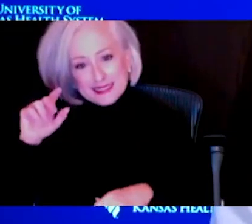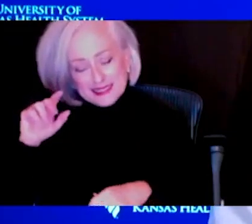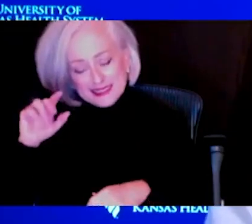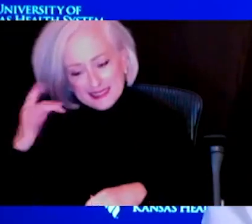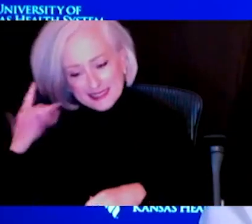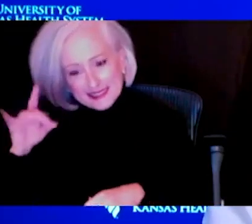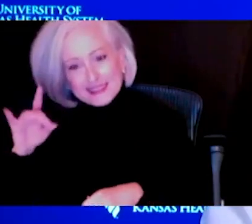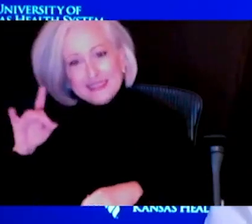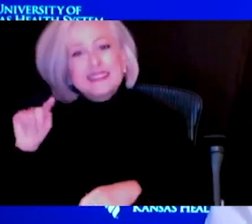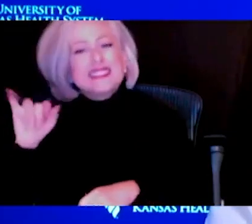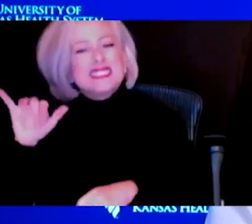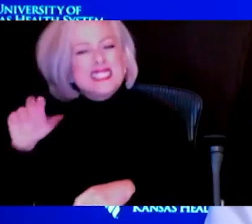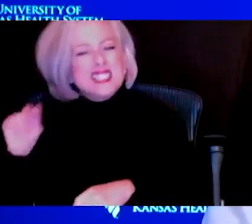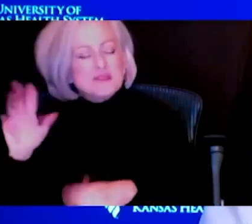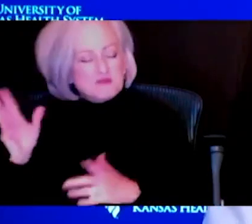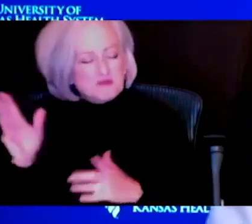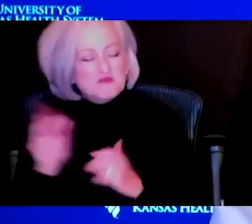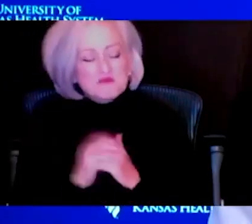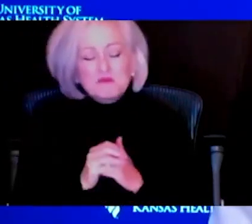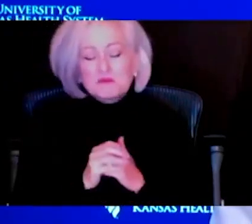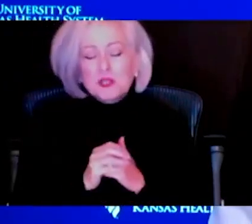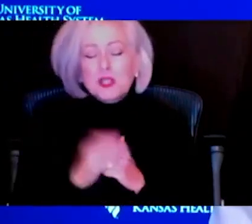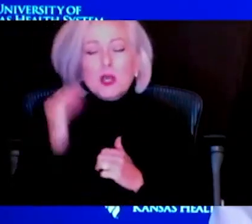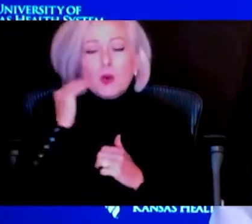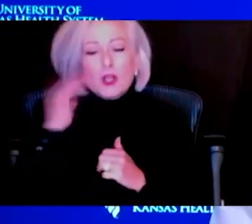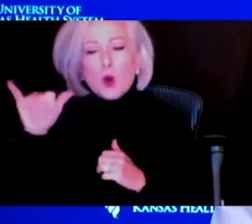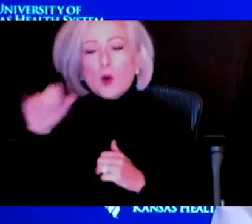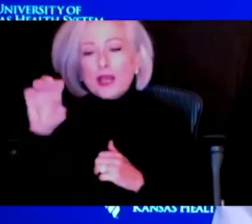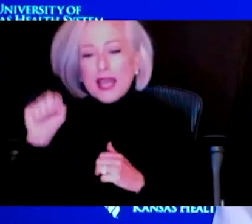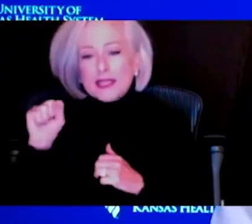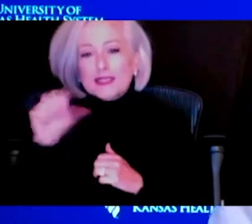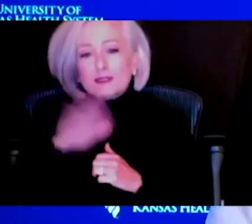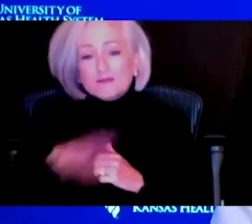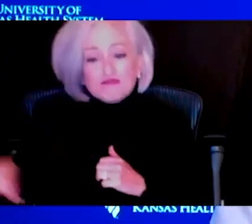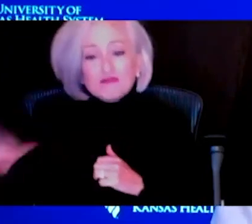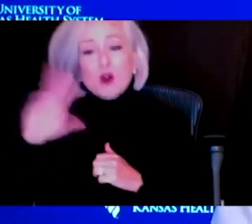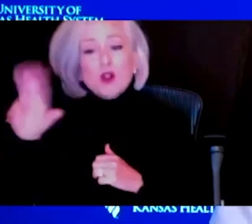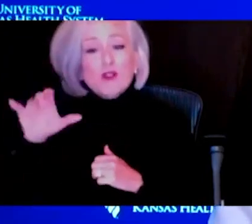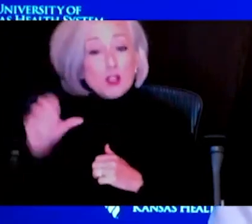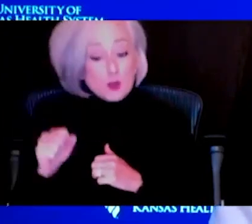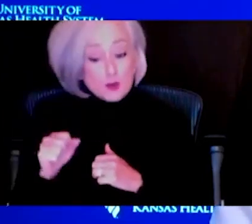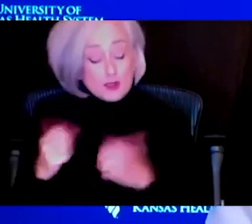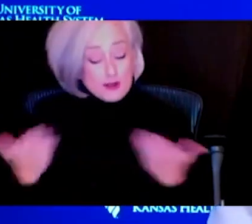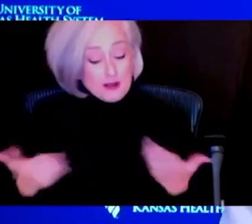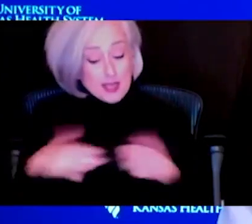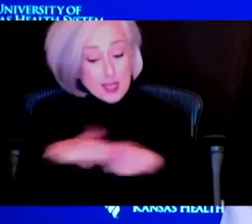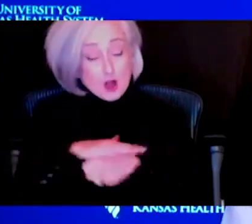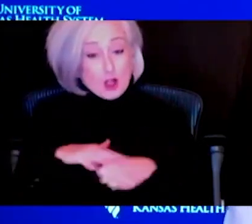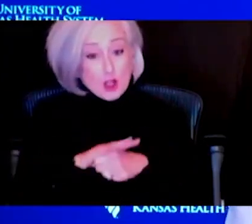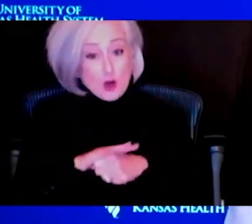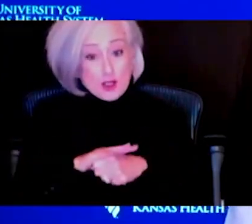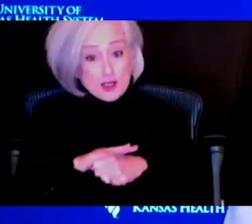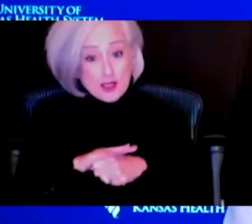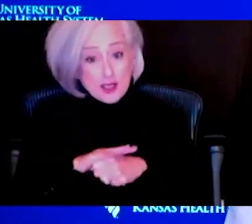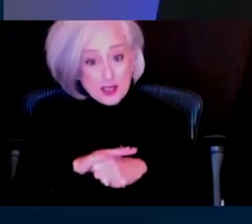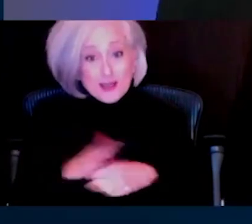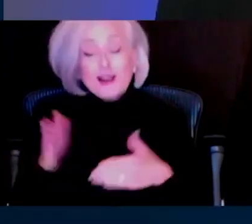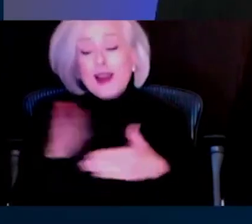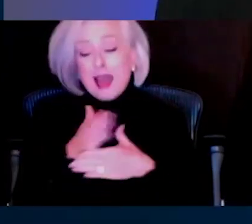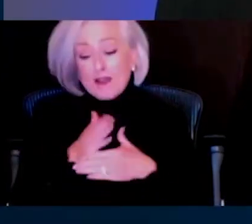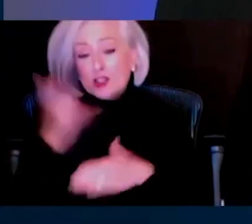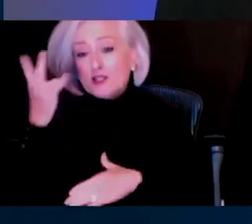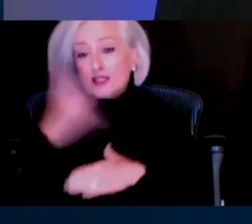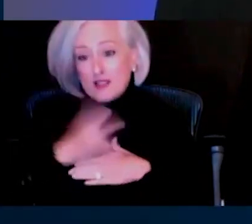behind cases, and we know that cases in the United States, but also here locally, on the 7-day rolling average, are increasing. Well, we